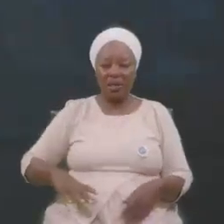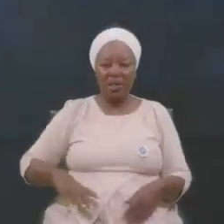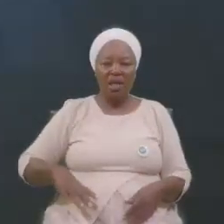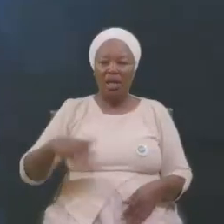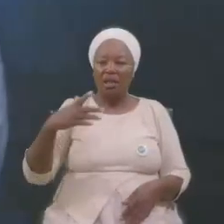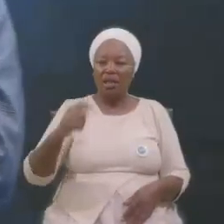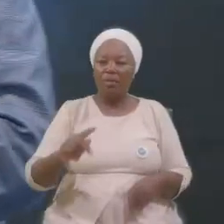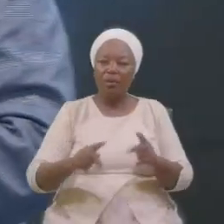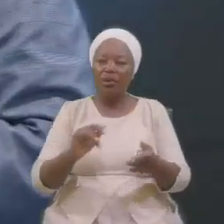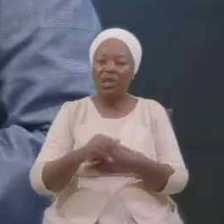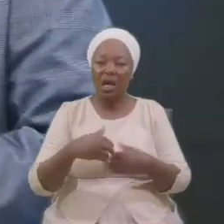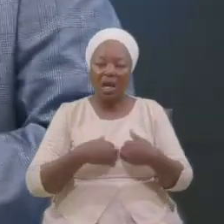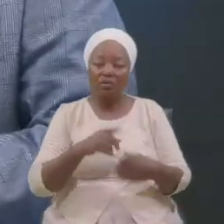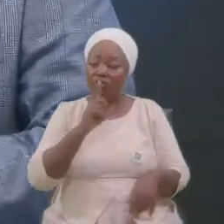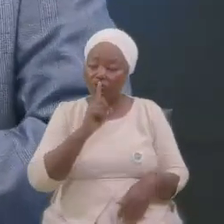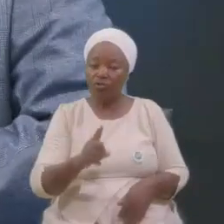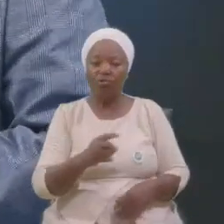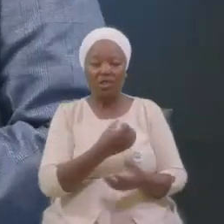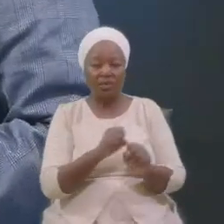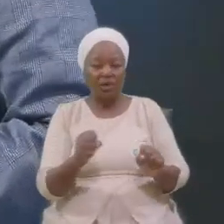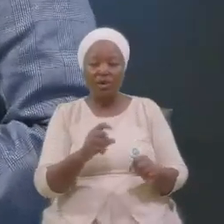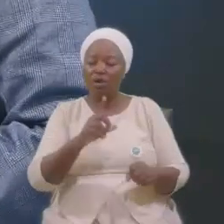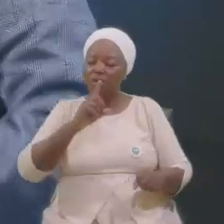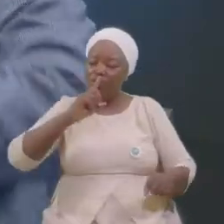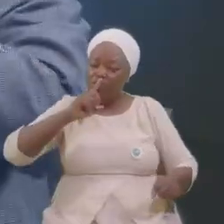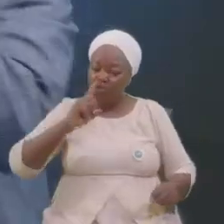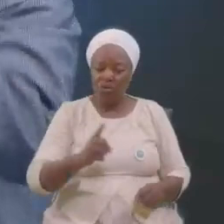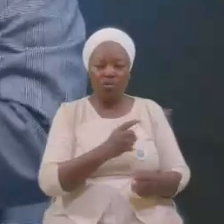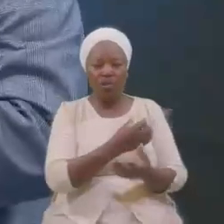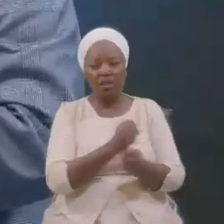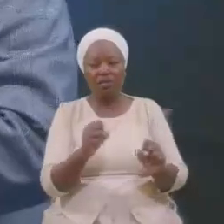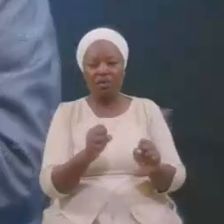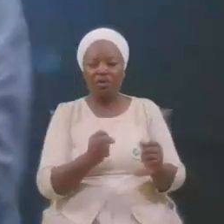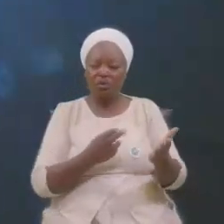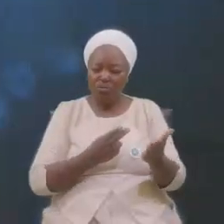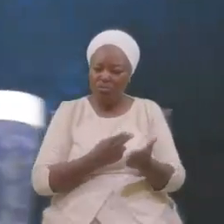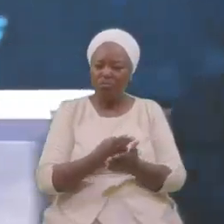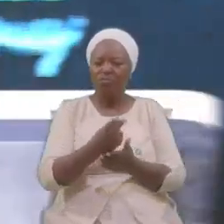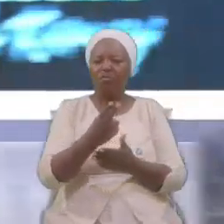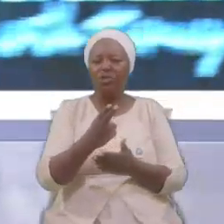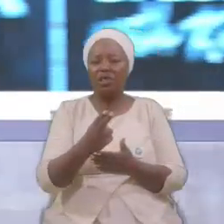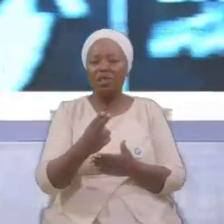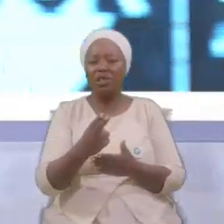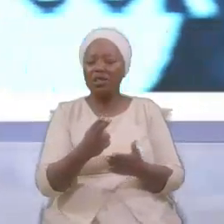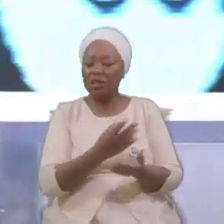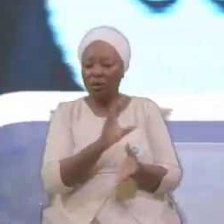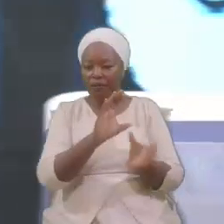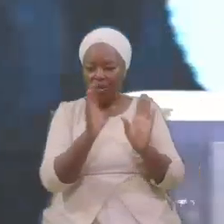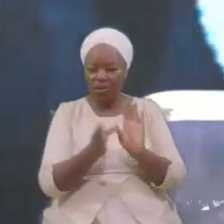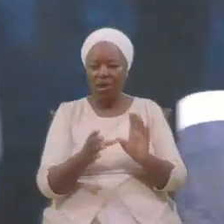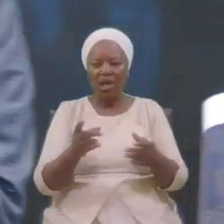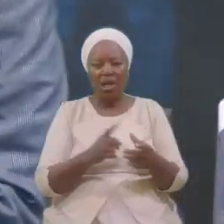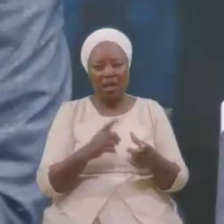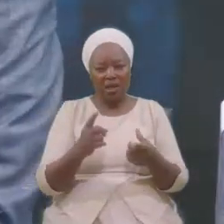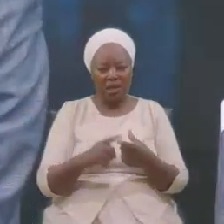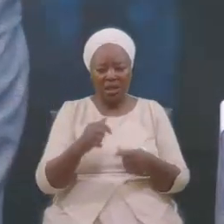have real salvation, genuine salvation, real conversion, they are not hiding